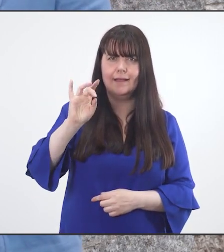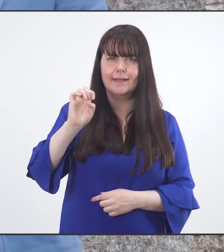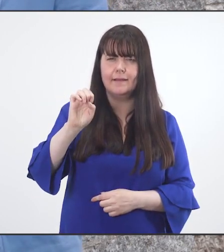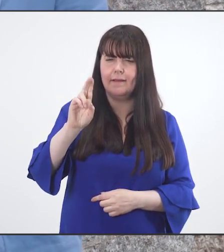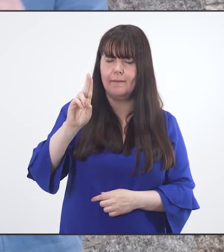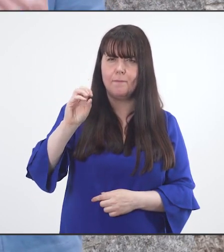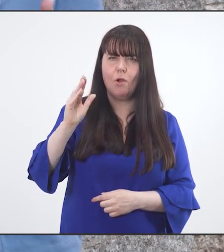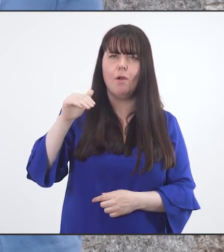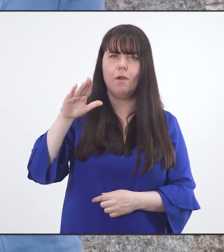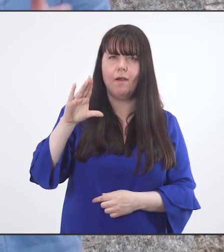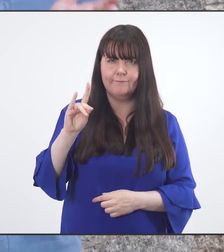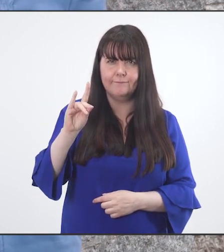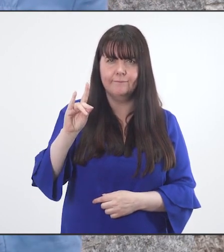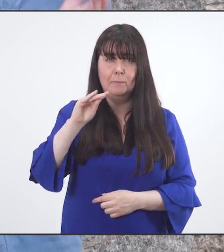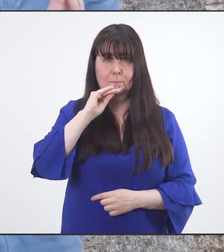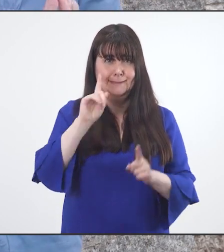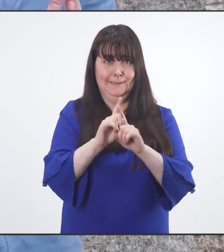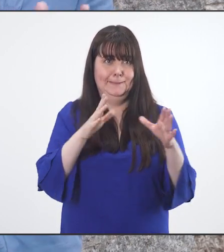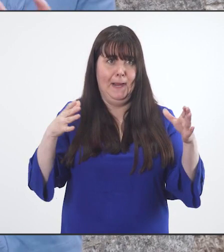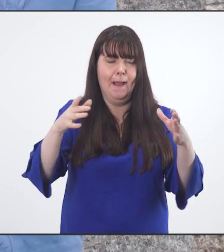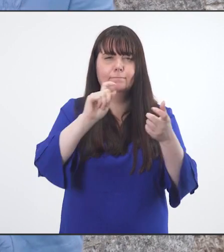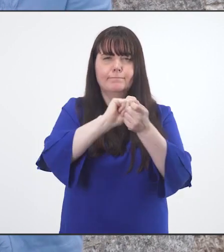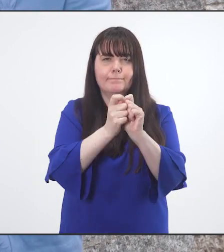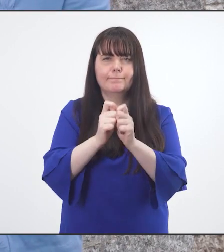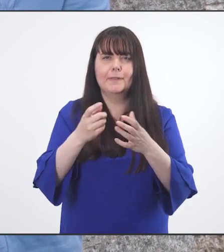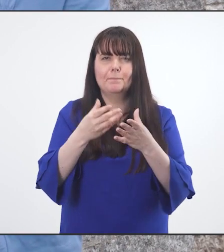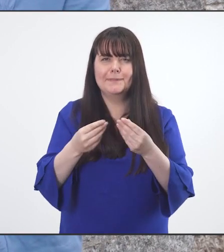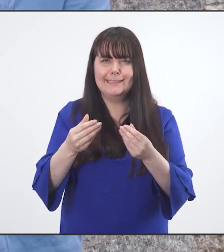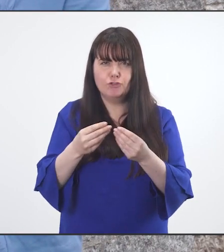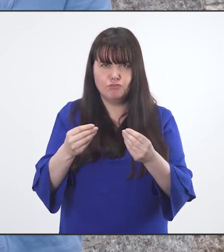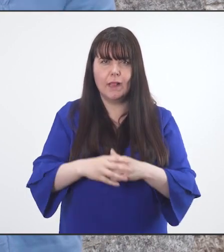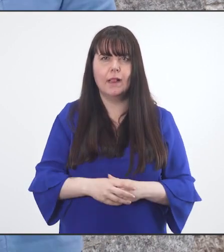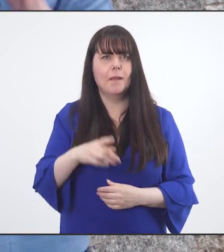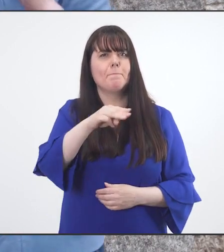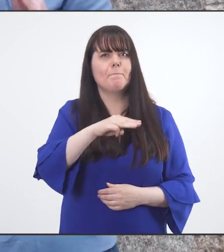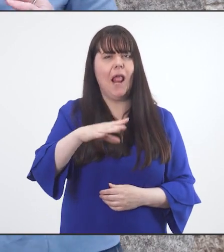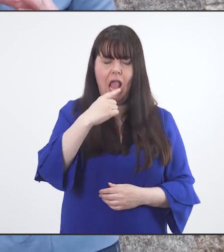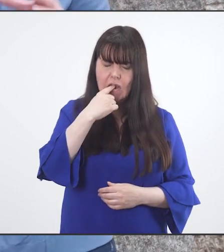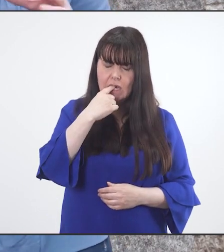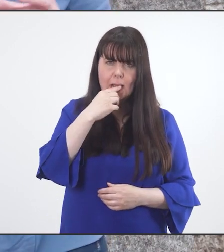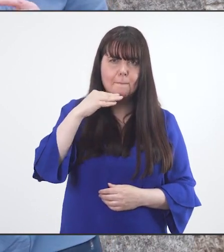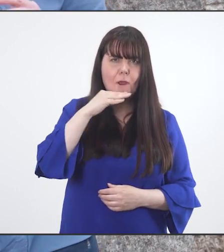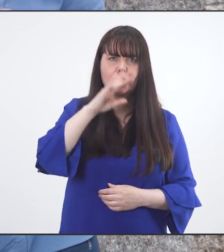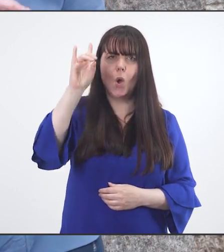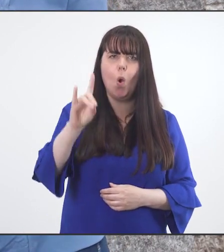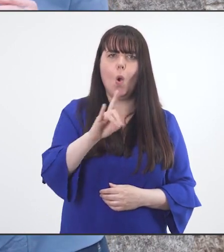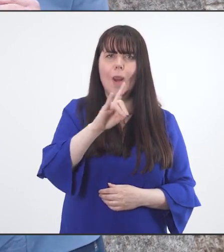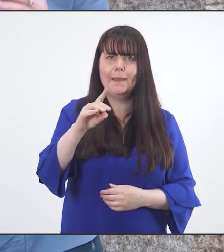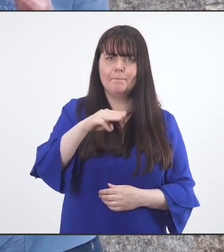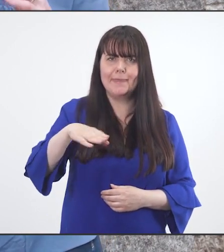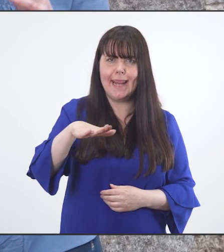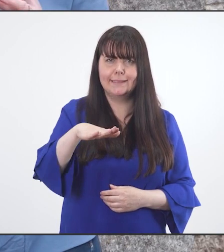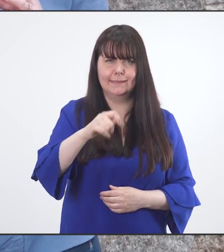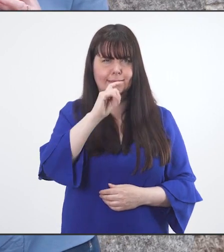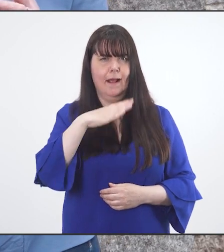what we know as a skeuomorph. You keep the form, but you change the material. So this became a signifier of a place